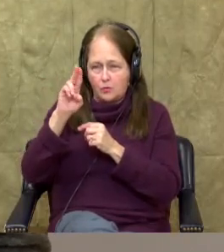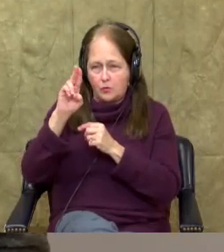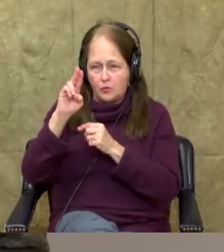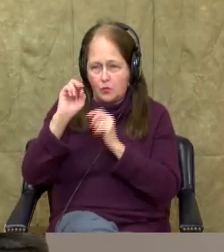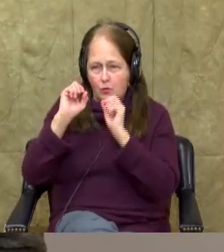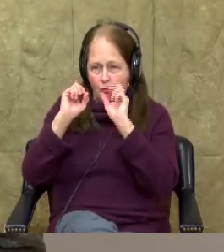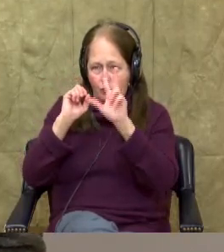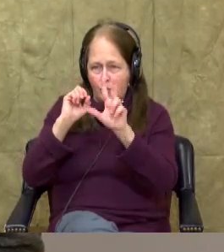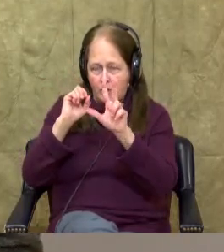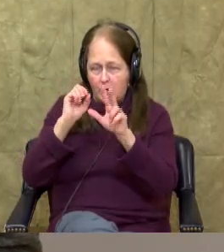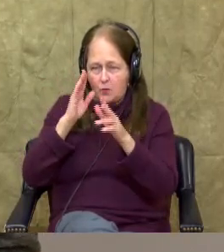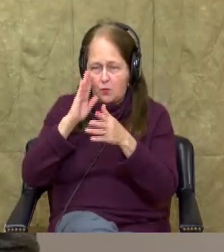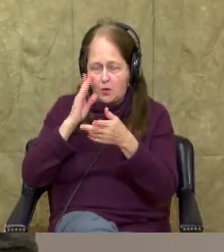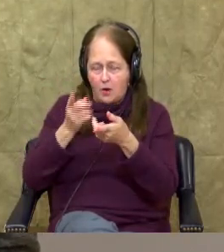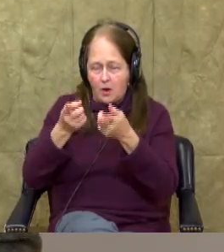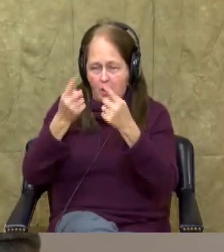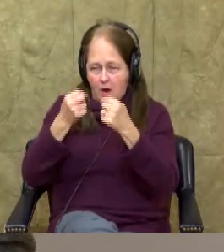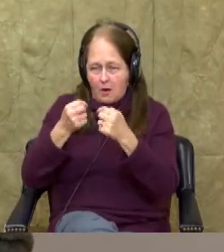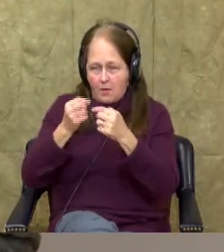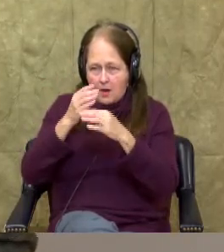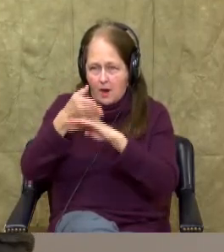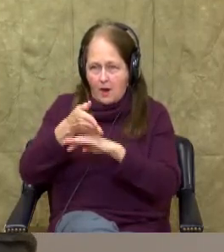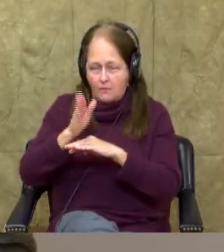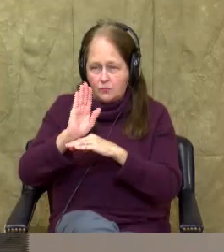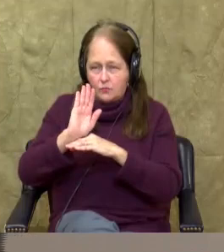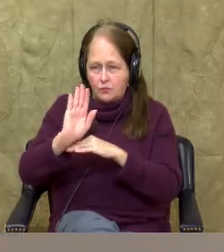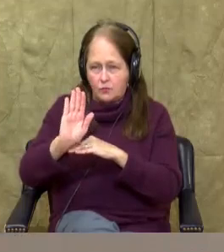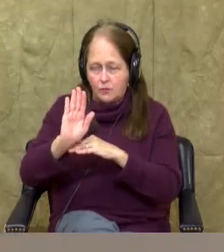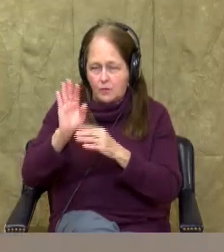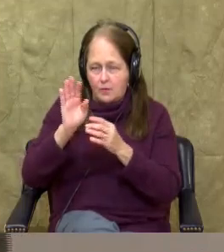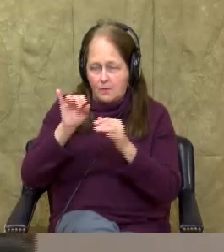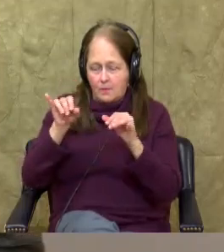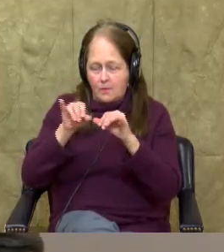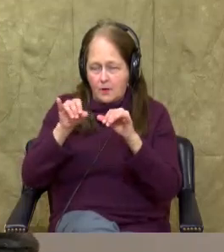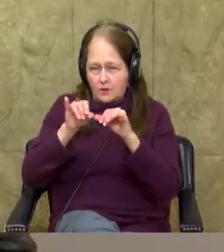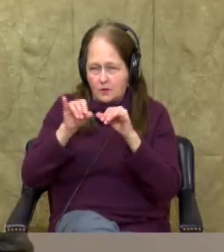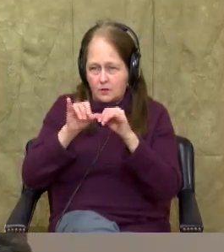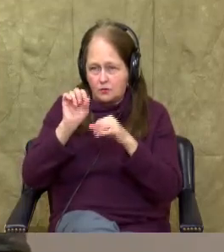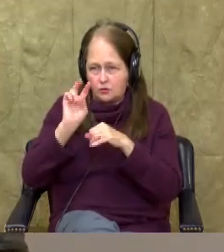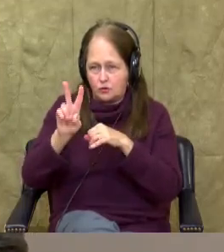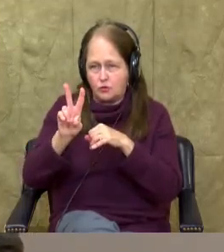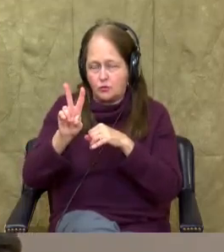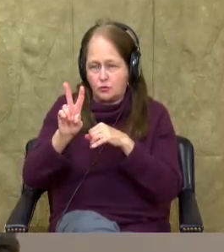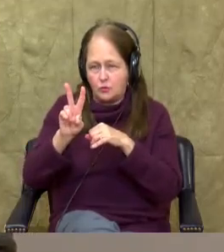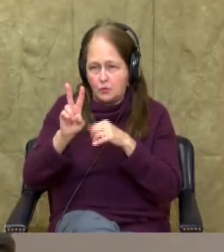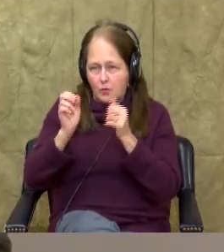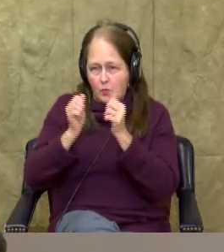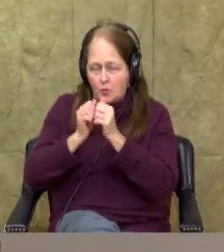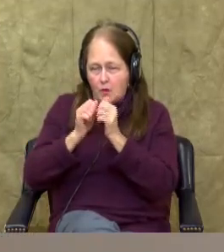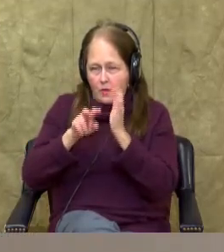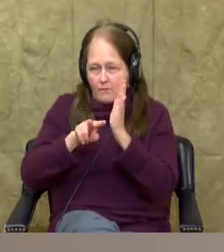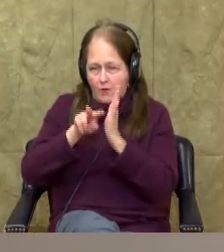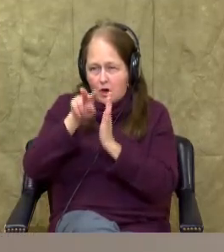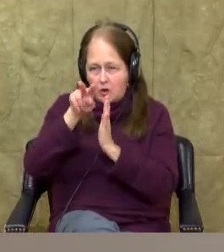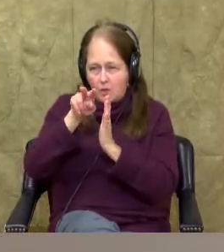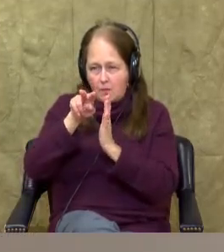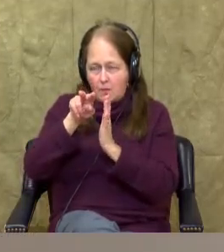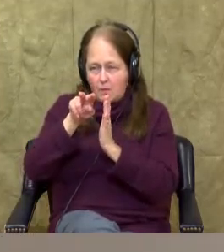A 3 will come after your measurement instead of a 2 when you're dealing with volume.